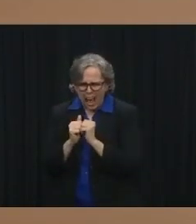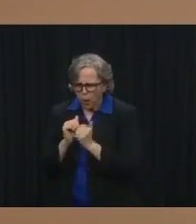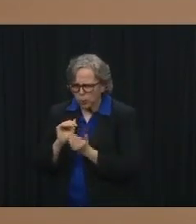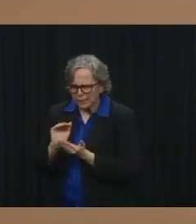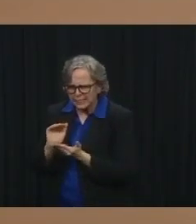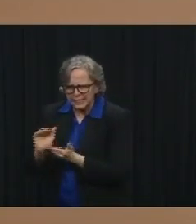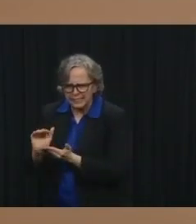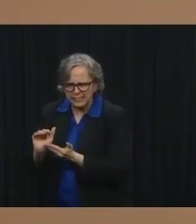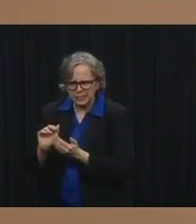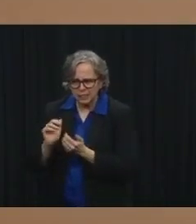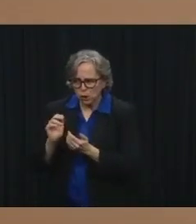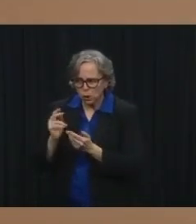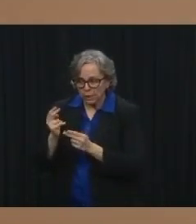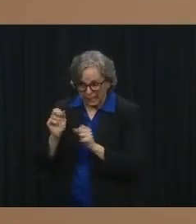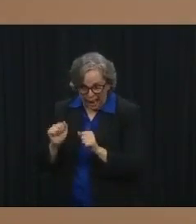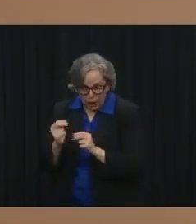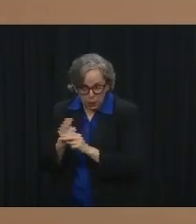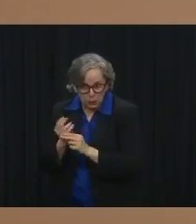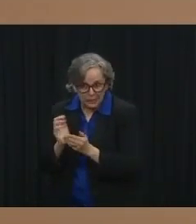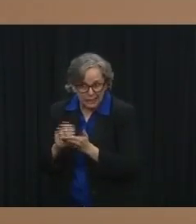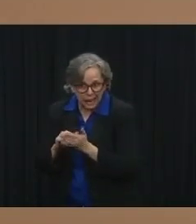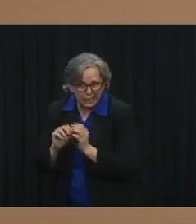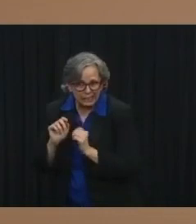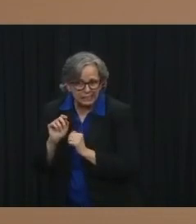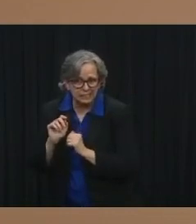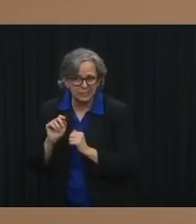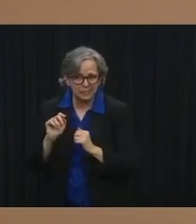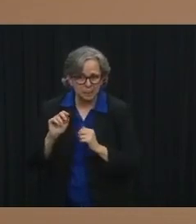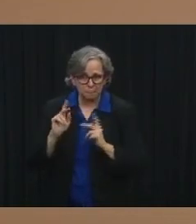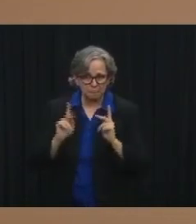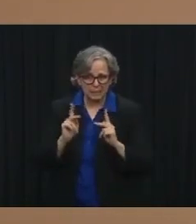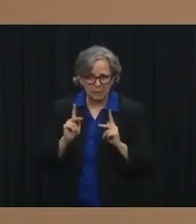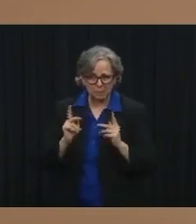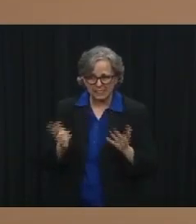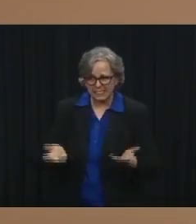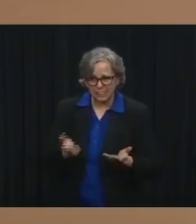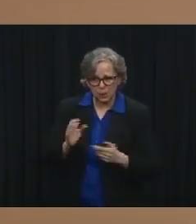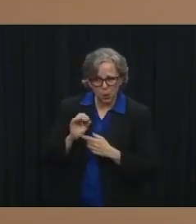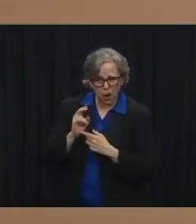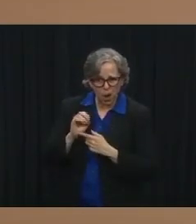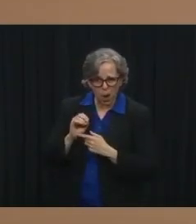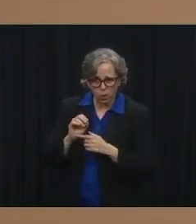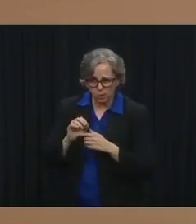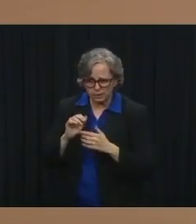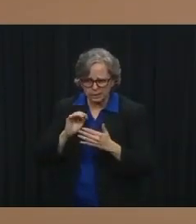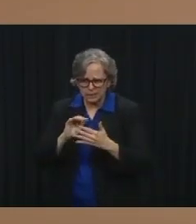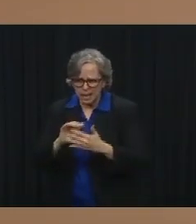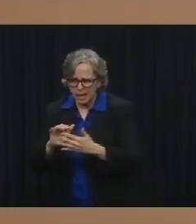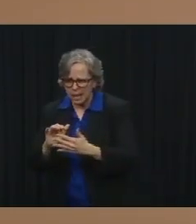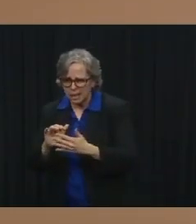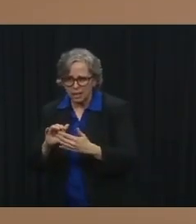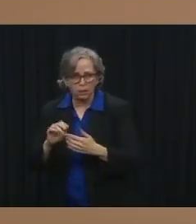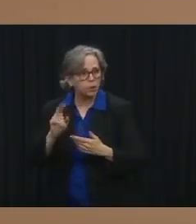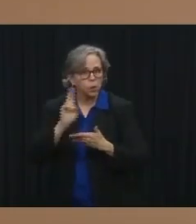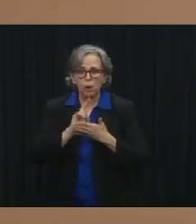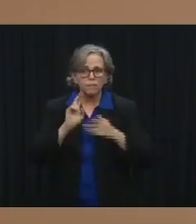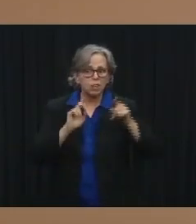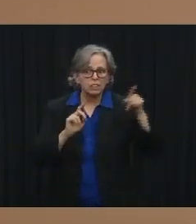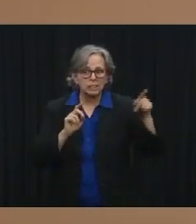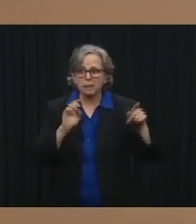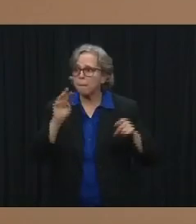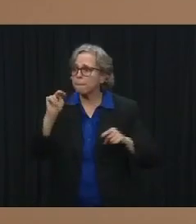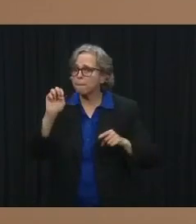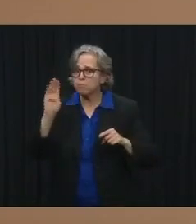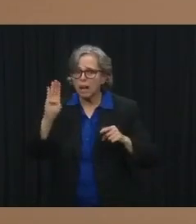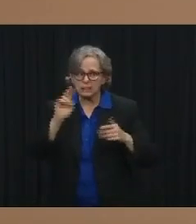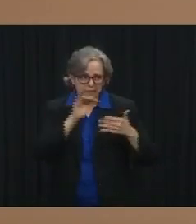in Ohio and also at the University of Nebraska. They're looking at UV light. So there are new guidelines coming out every day, every